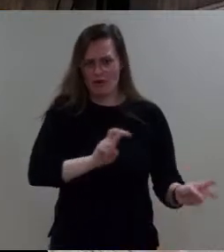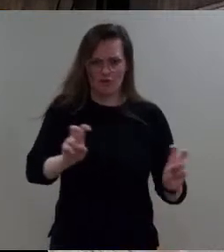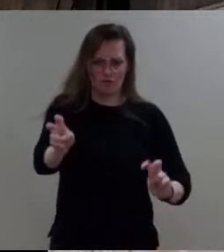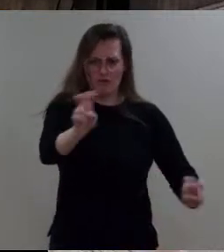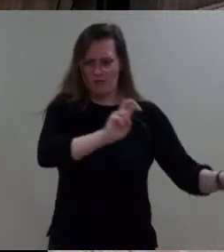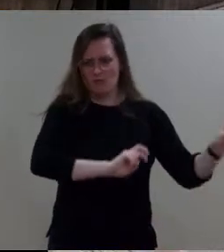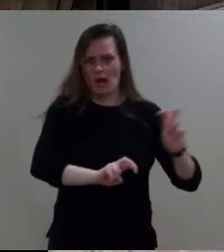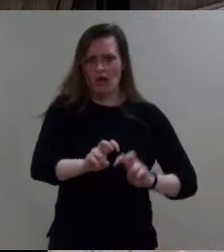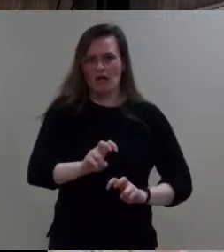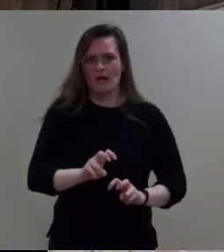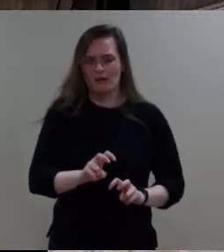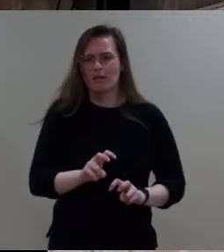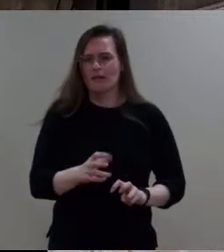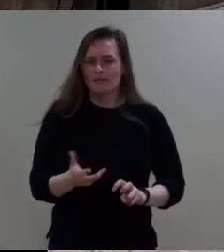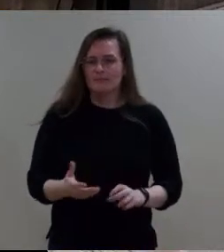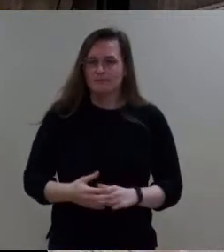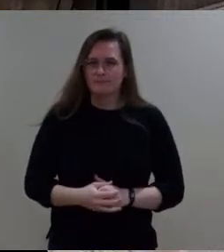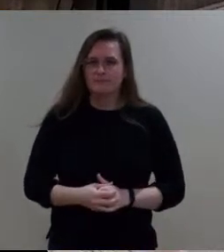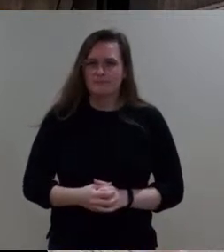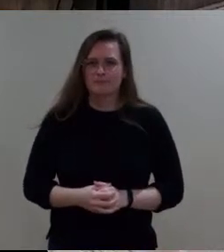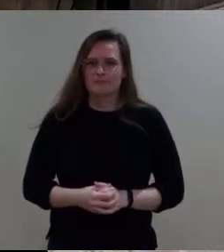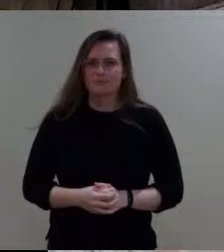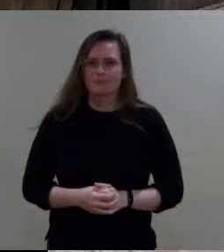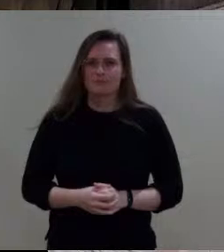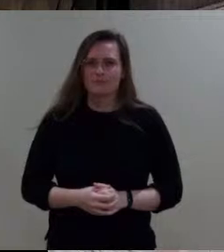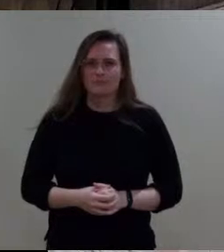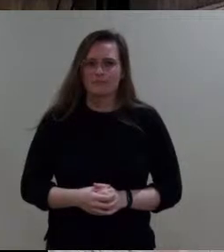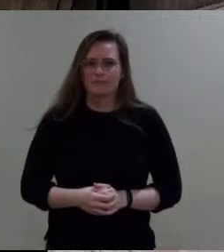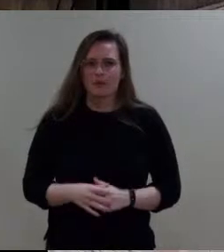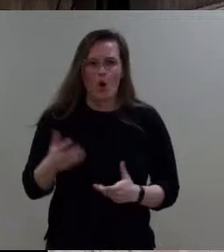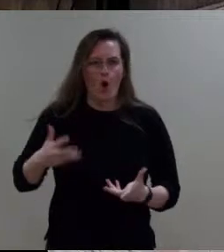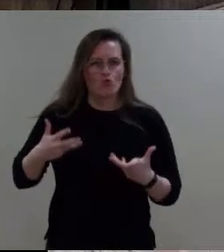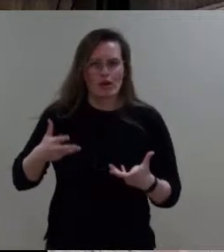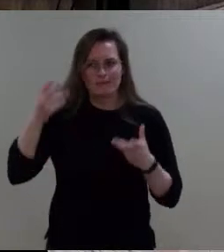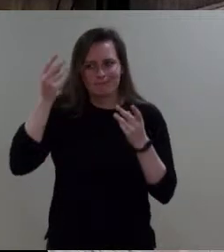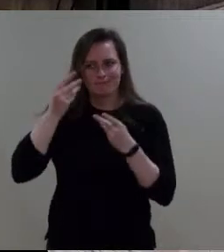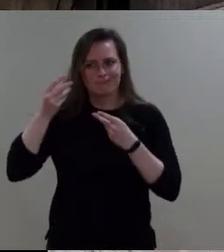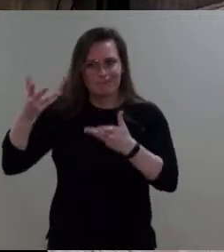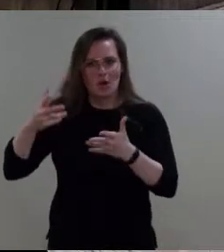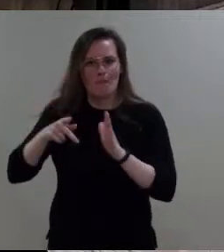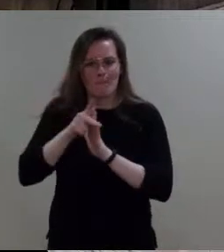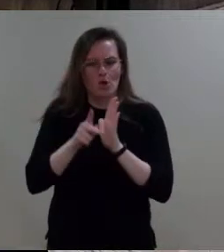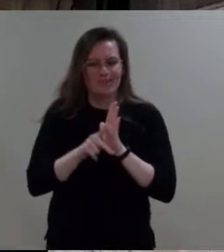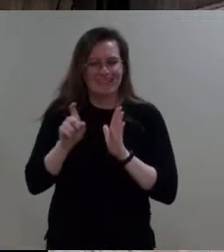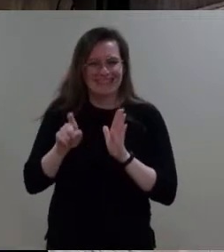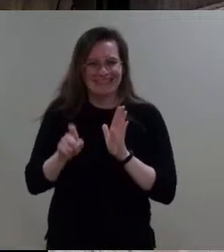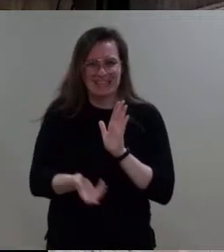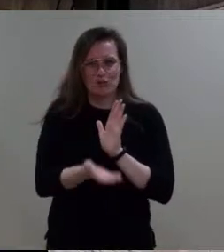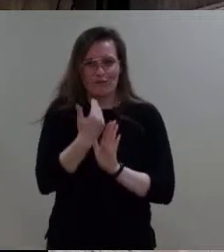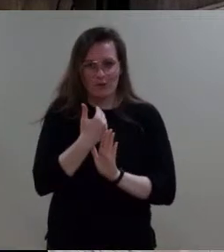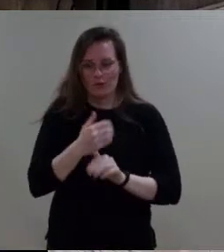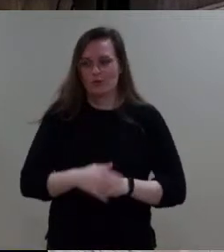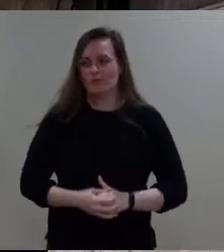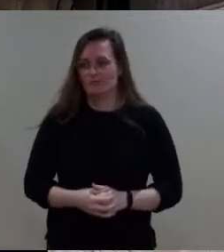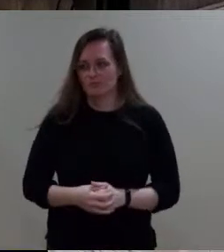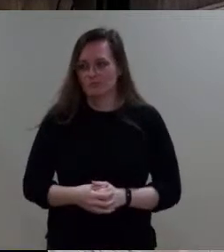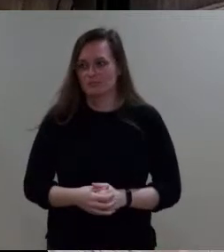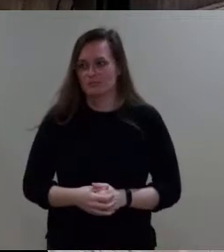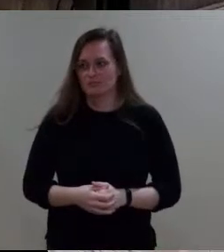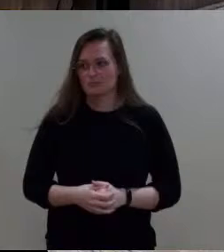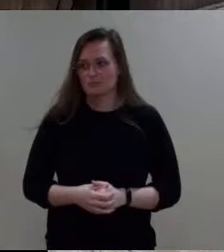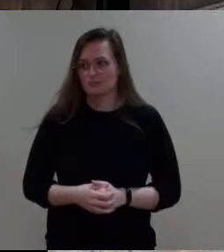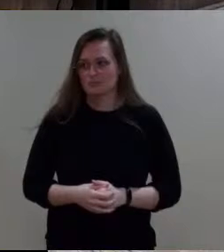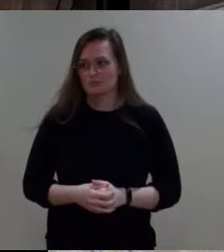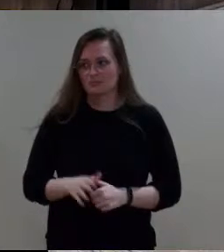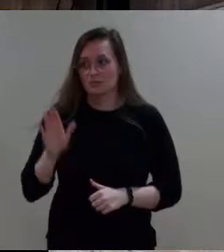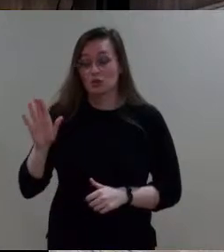But I think it's a policy, and I brought this up before, that I think we really need to review. I look at your learnings, and of course there's